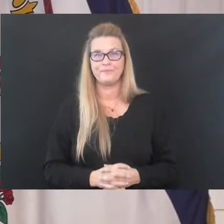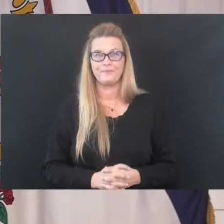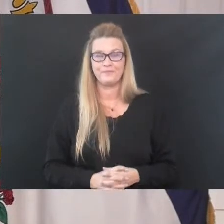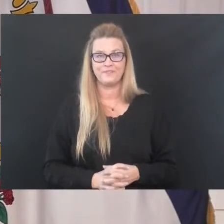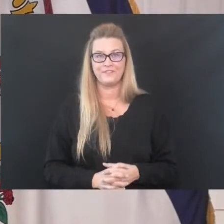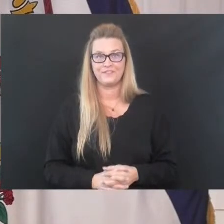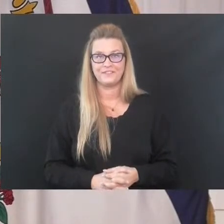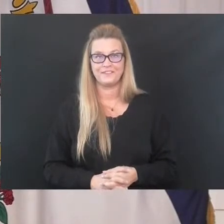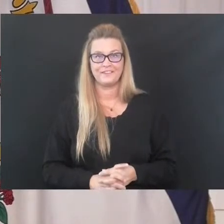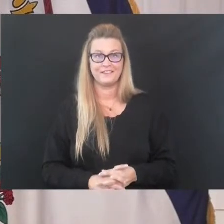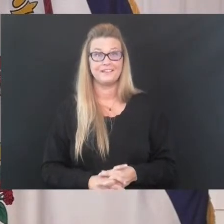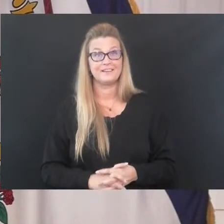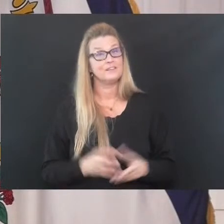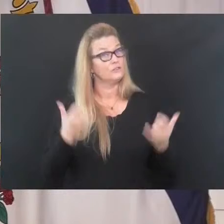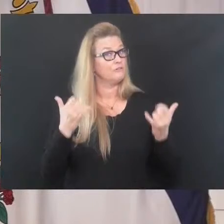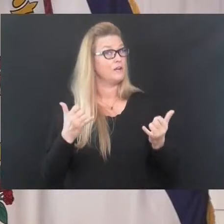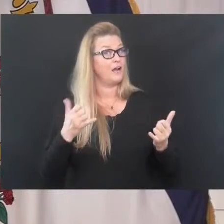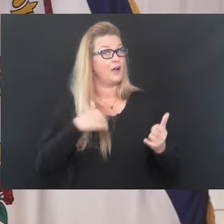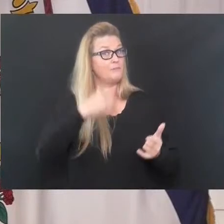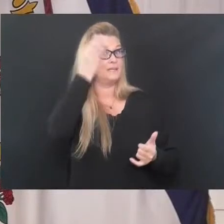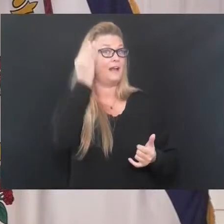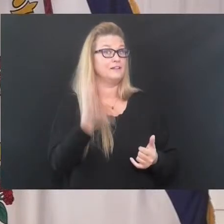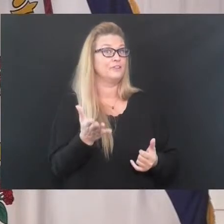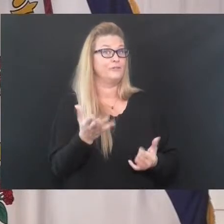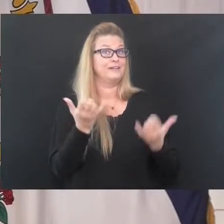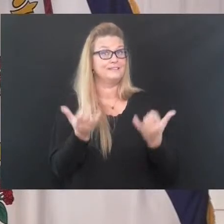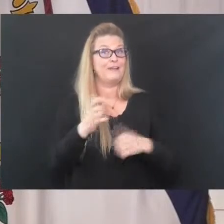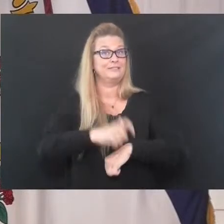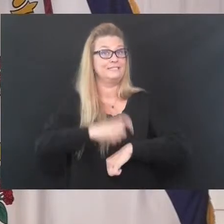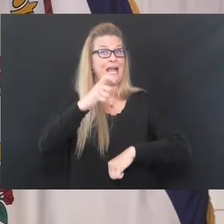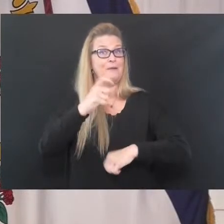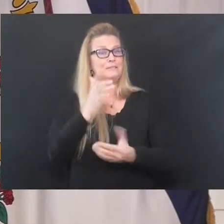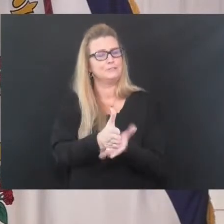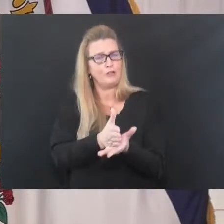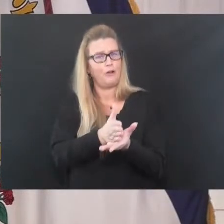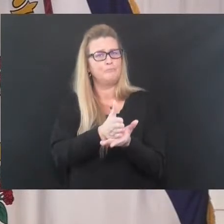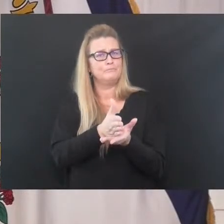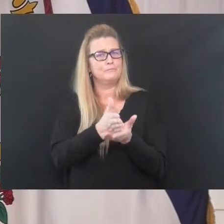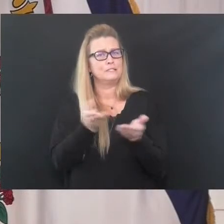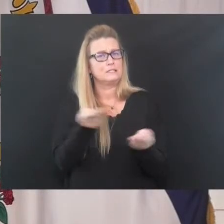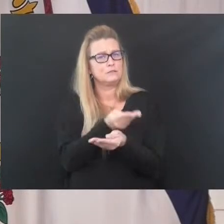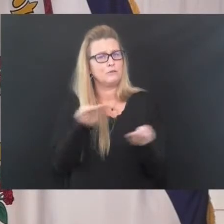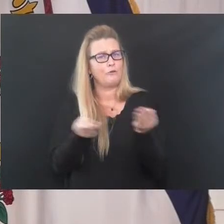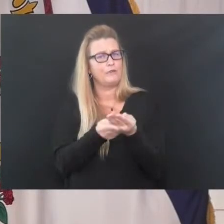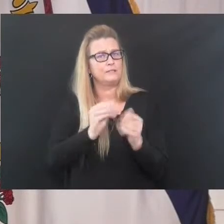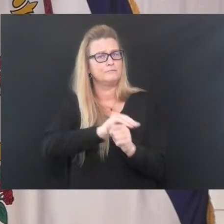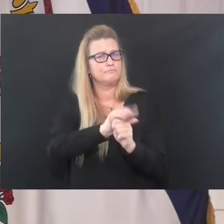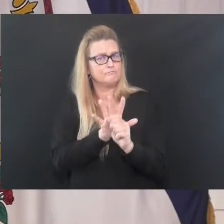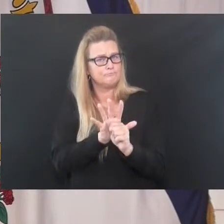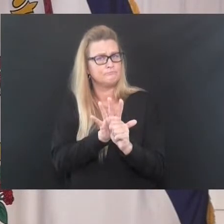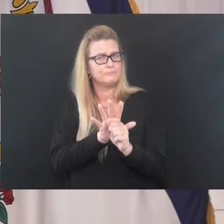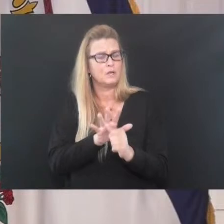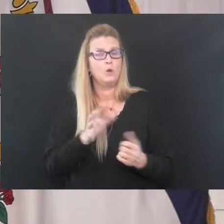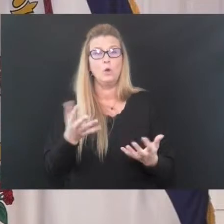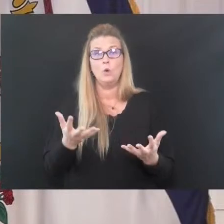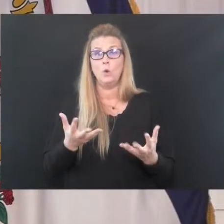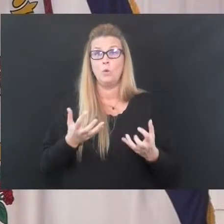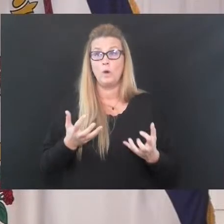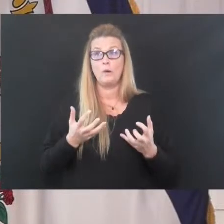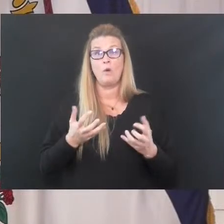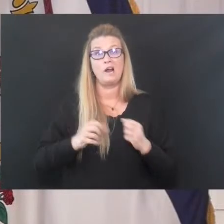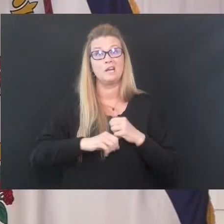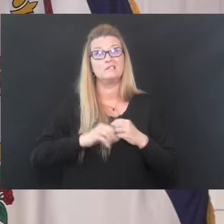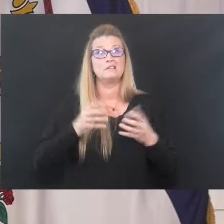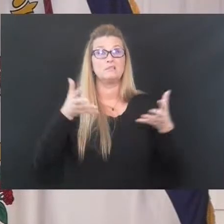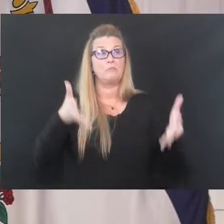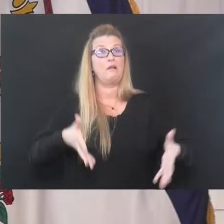Now, I'm telling you, it's time, West Virginia, to shut this thing down. If we want it to just linger